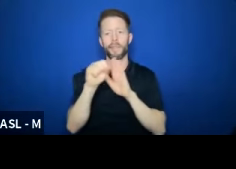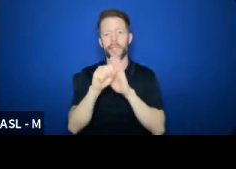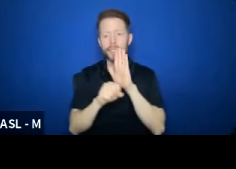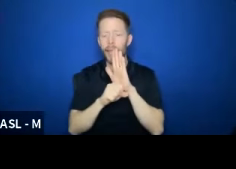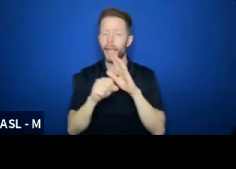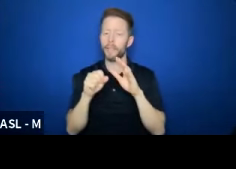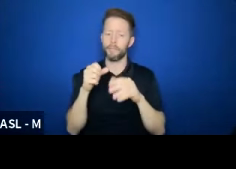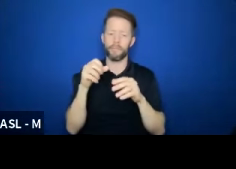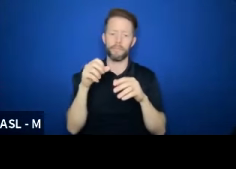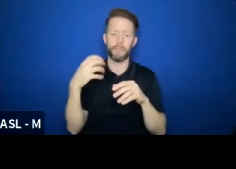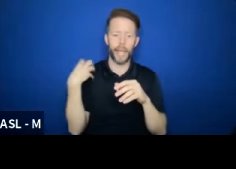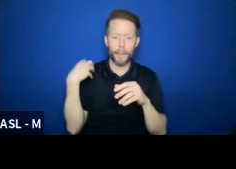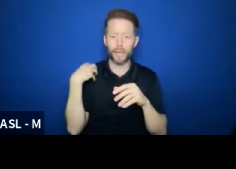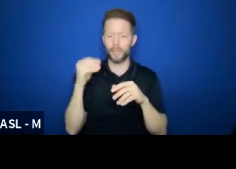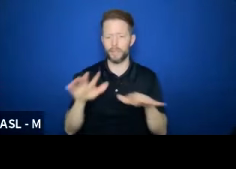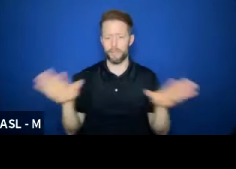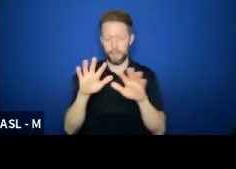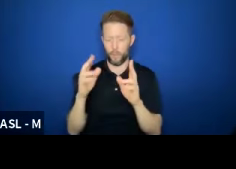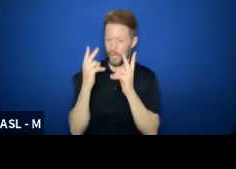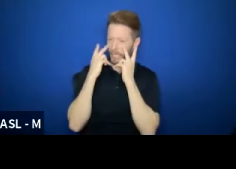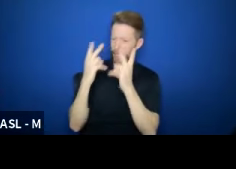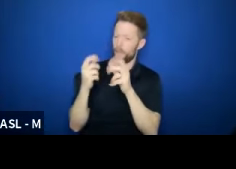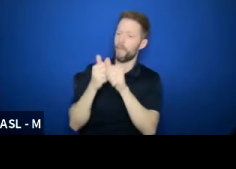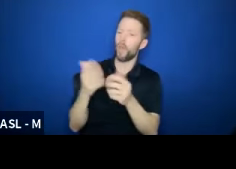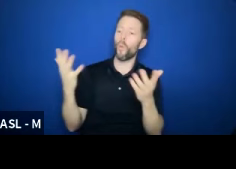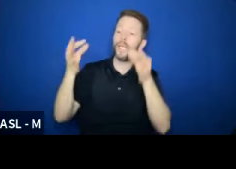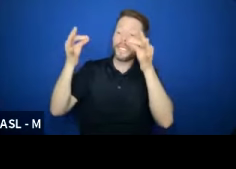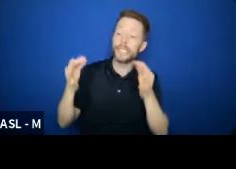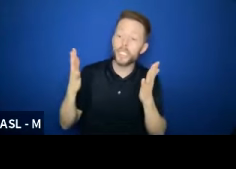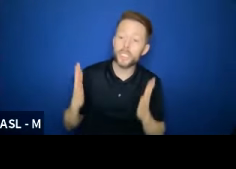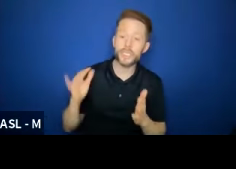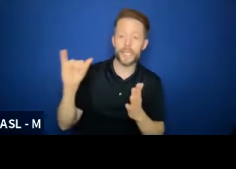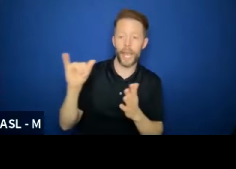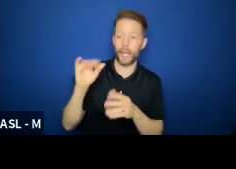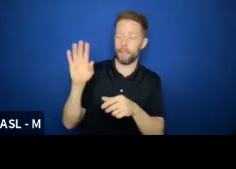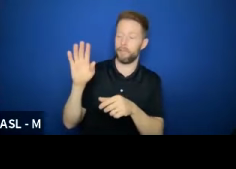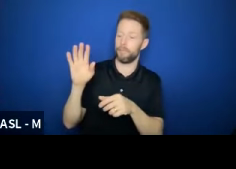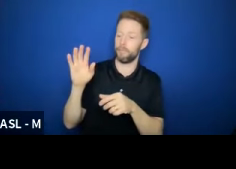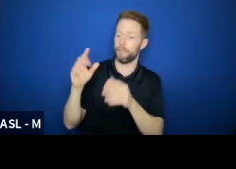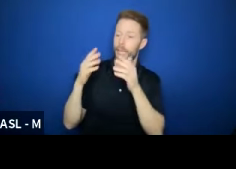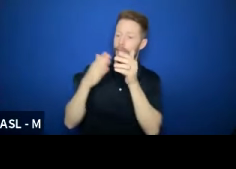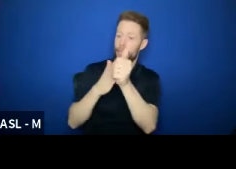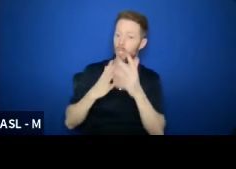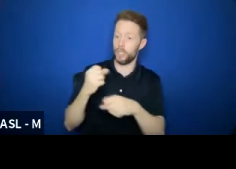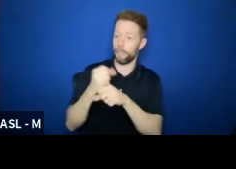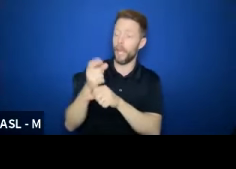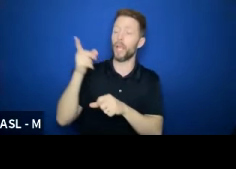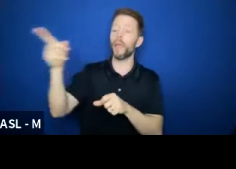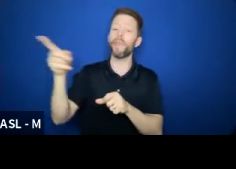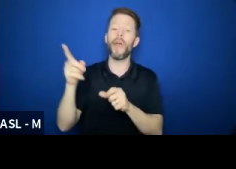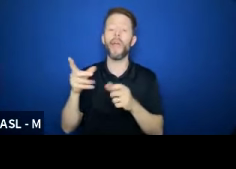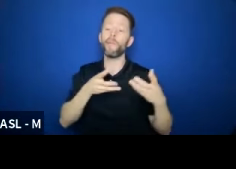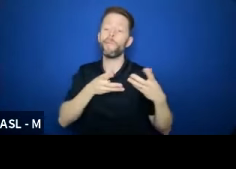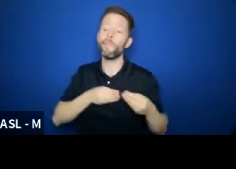can really see this in the decisions of our electeds, for instance, to bail out big corporate interests while kind of average folks are